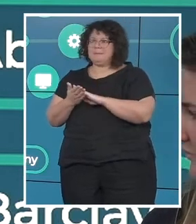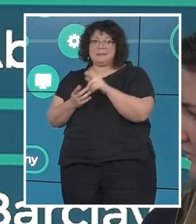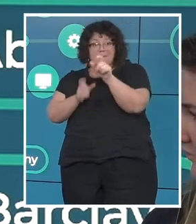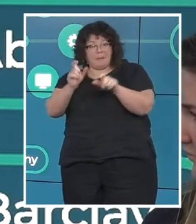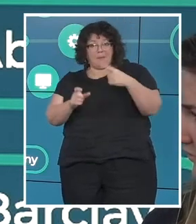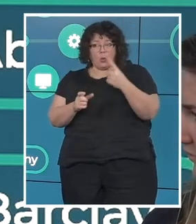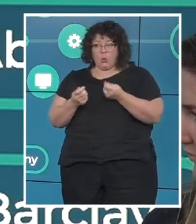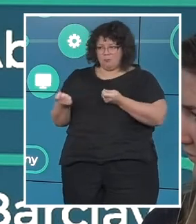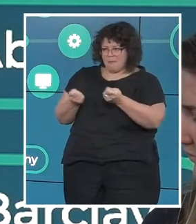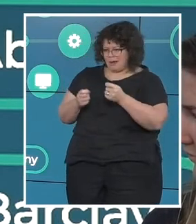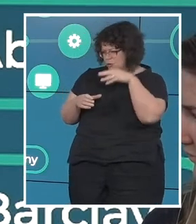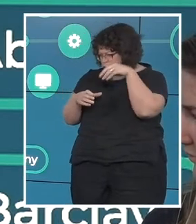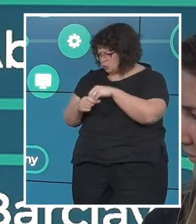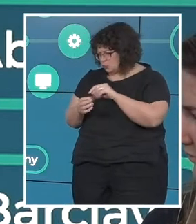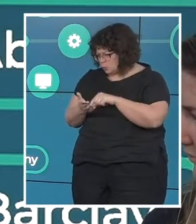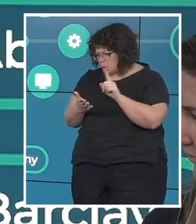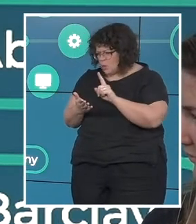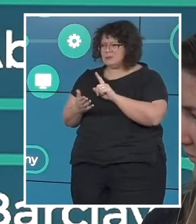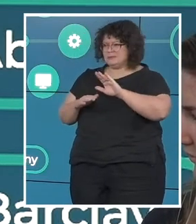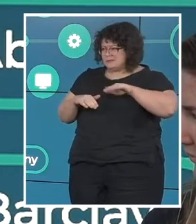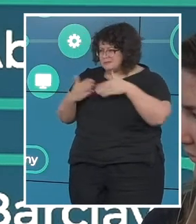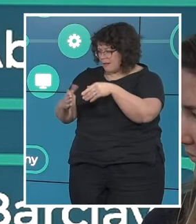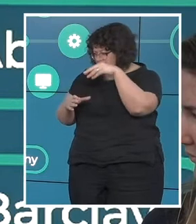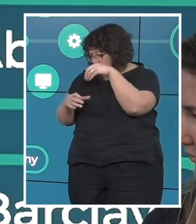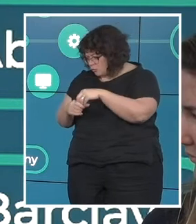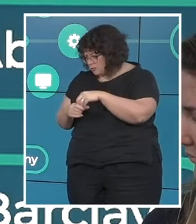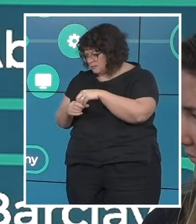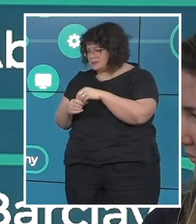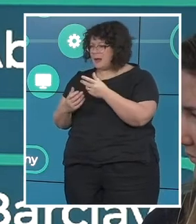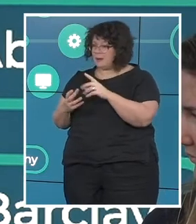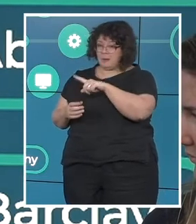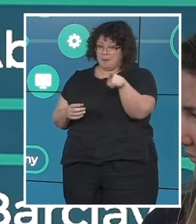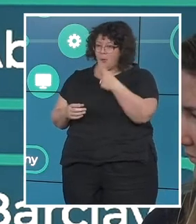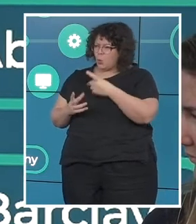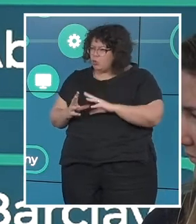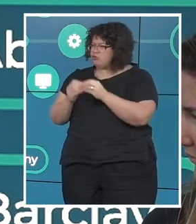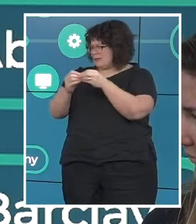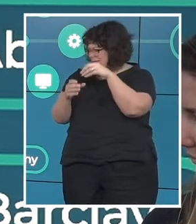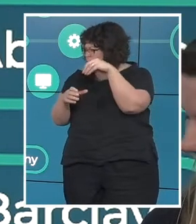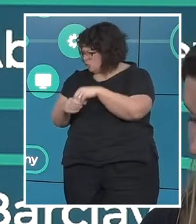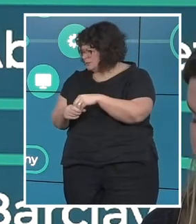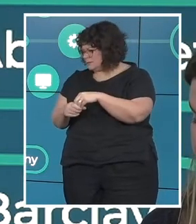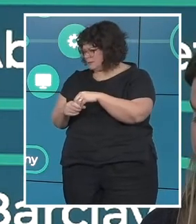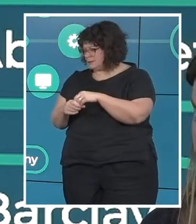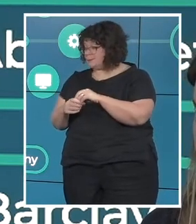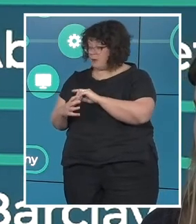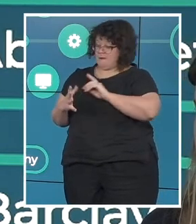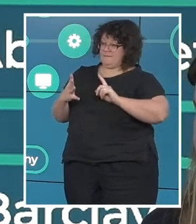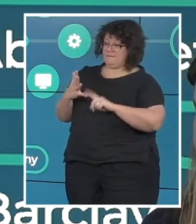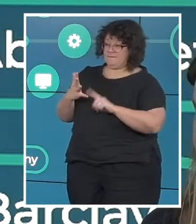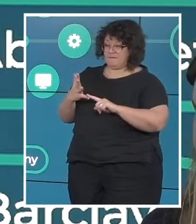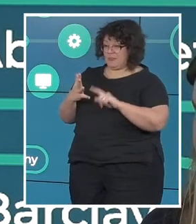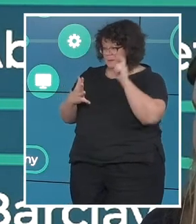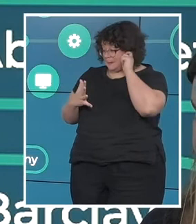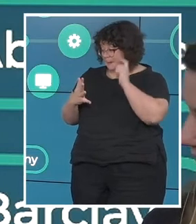be really just to act. People within organisations are obviously very scared by the size of their